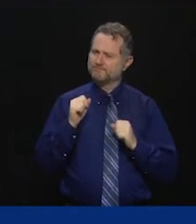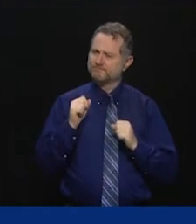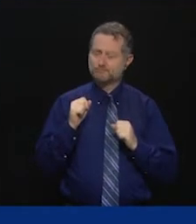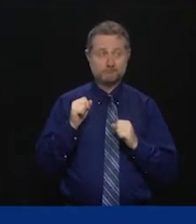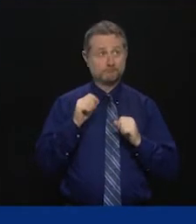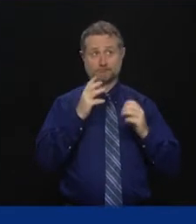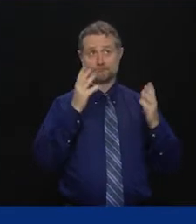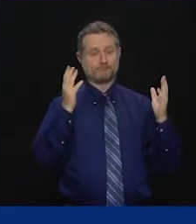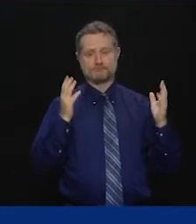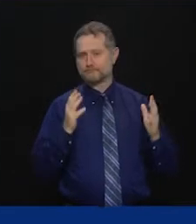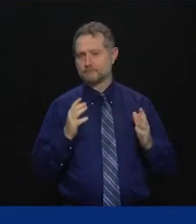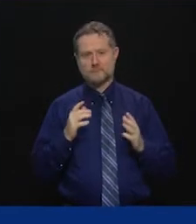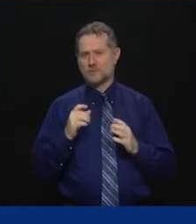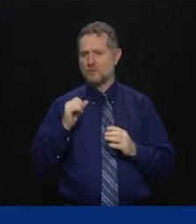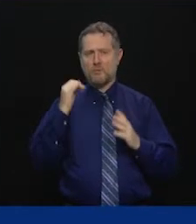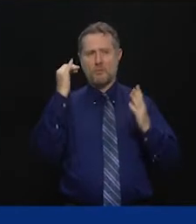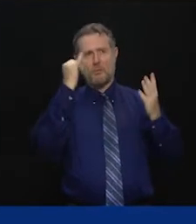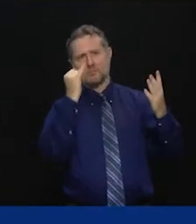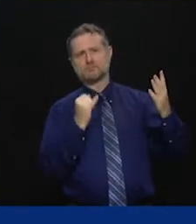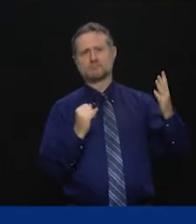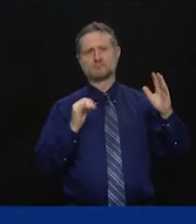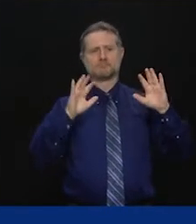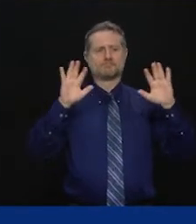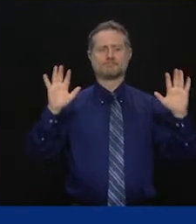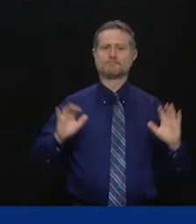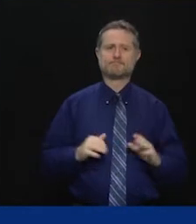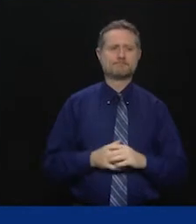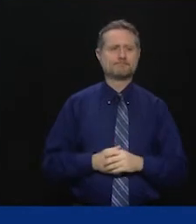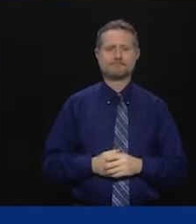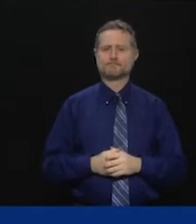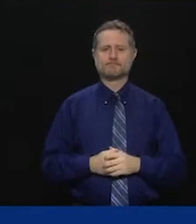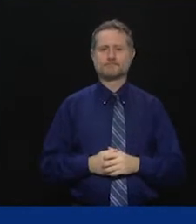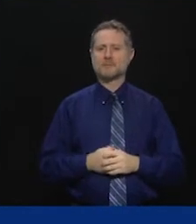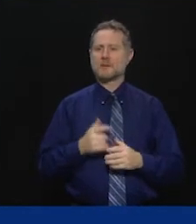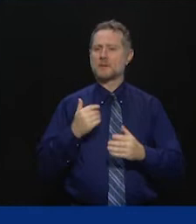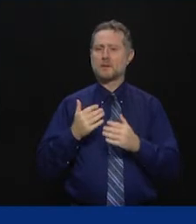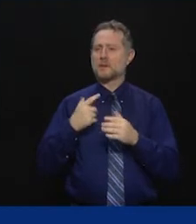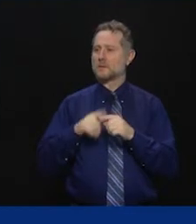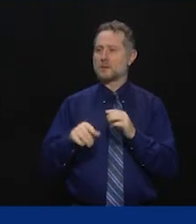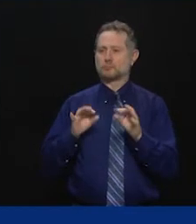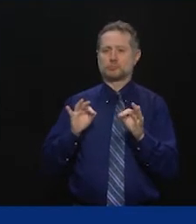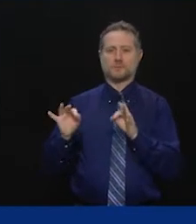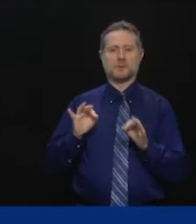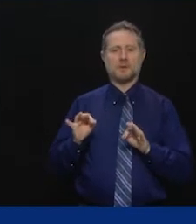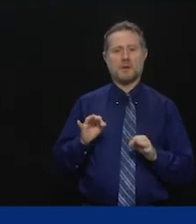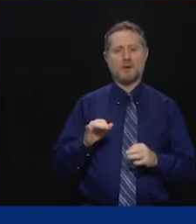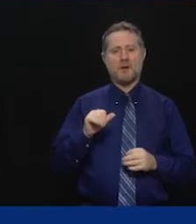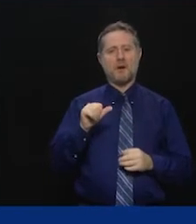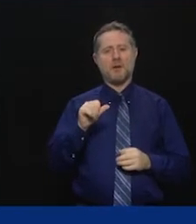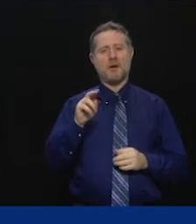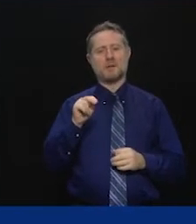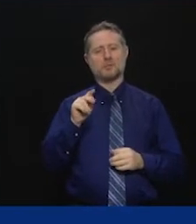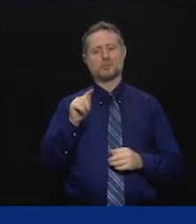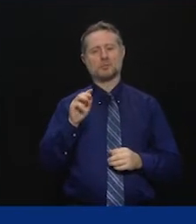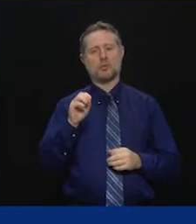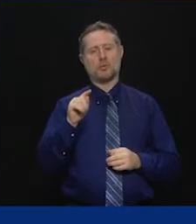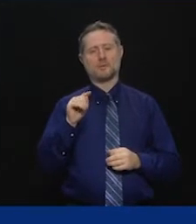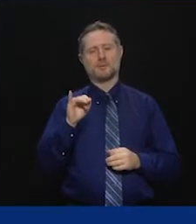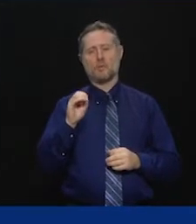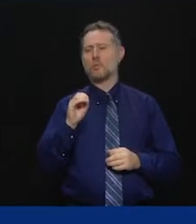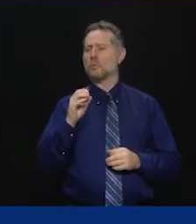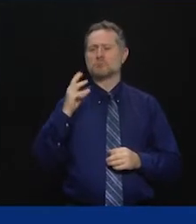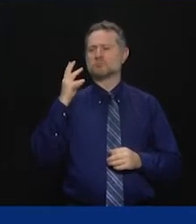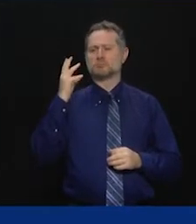of art that is almost indescribable. Antonio, you did a beautiful job with this. You captured the